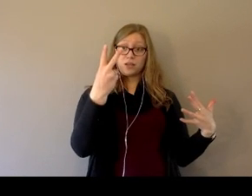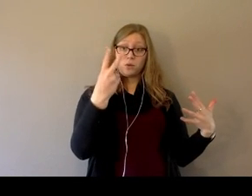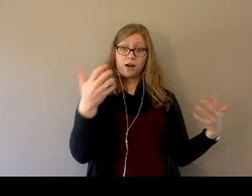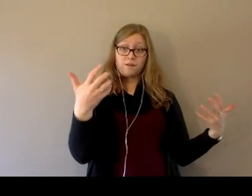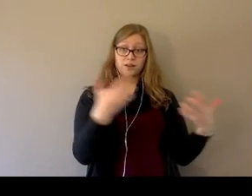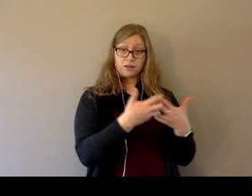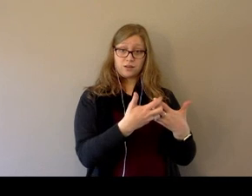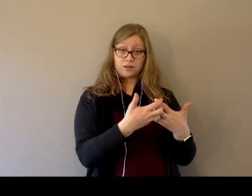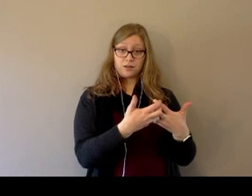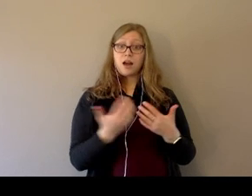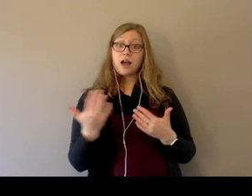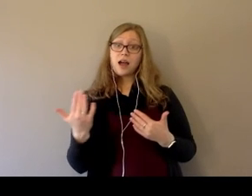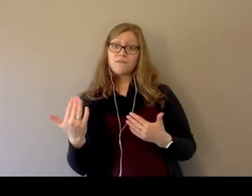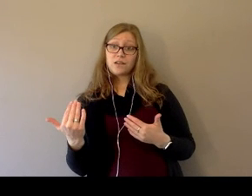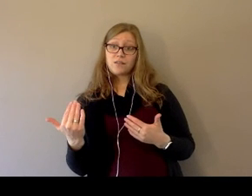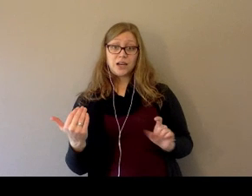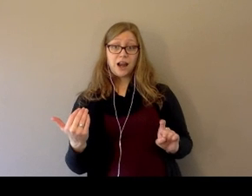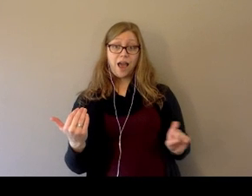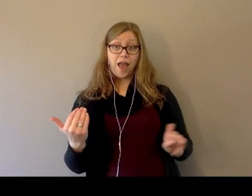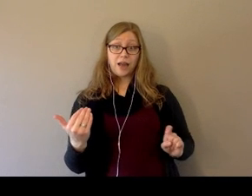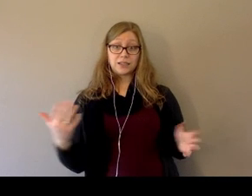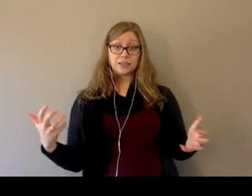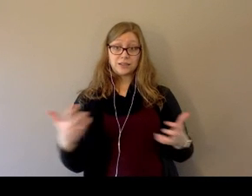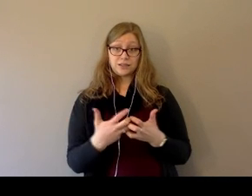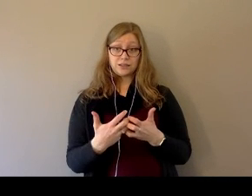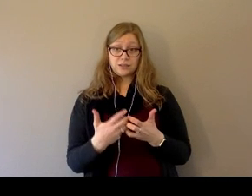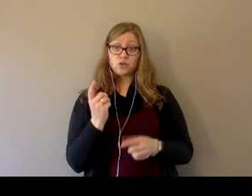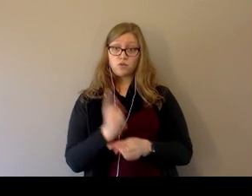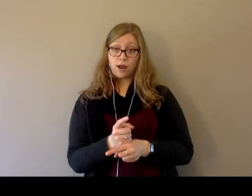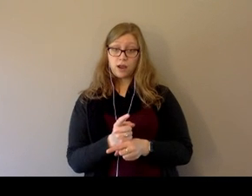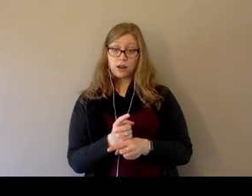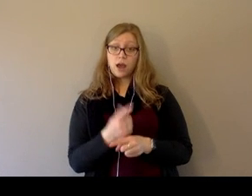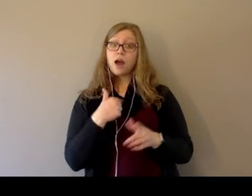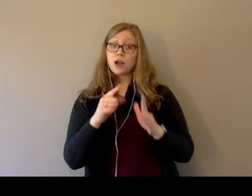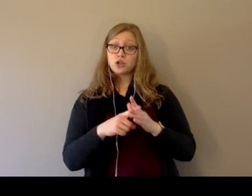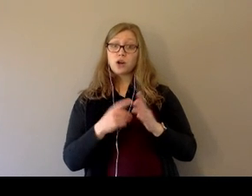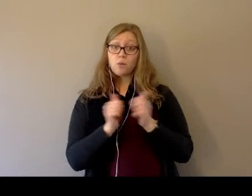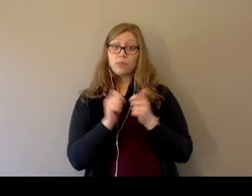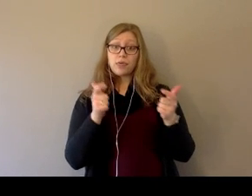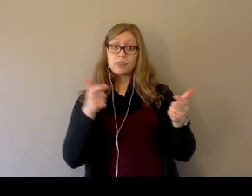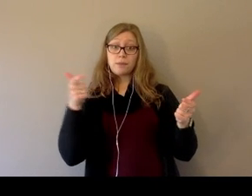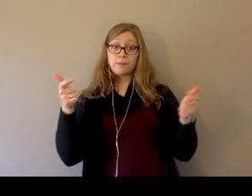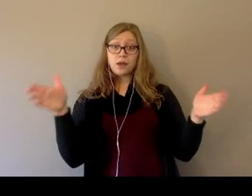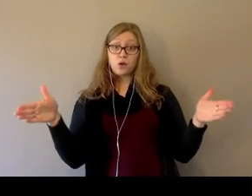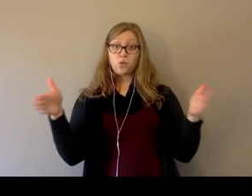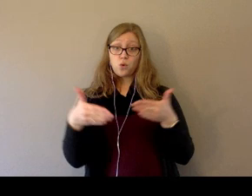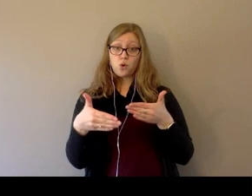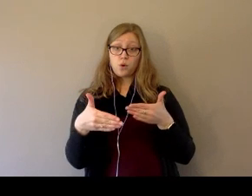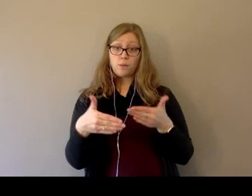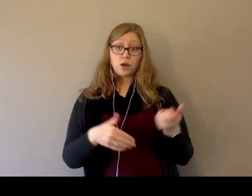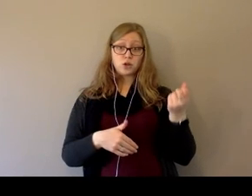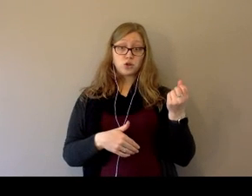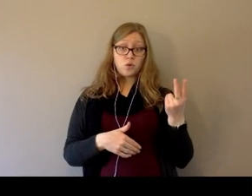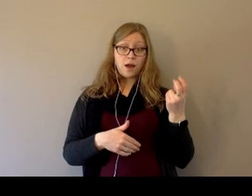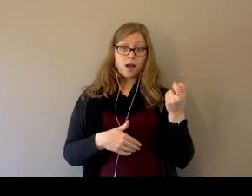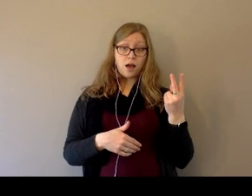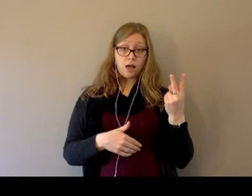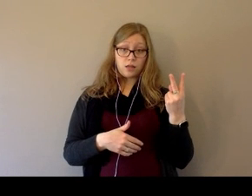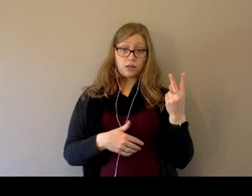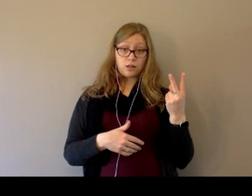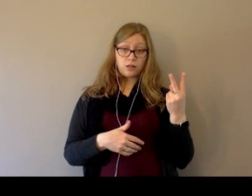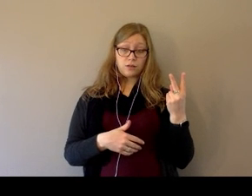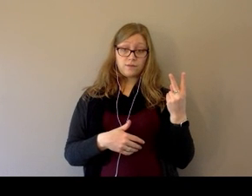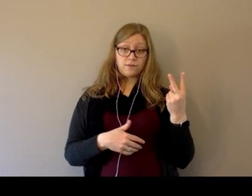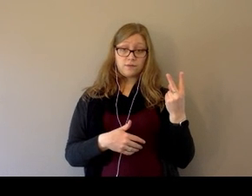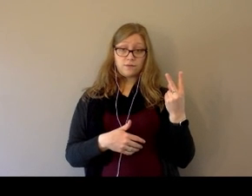you set it up correctly, and that if I start with the larger room, 12, I'm going to go, Marta's